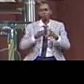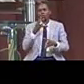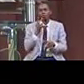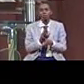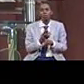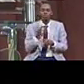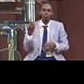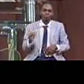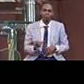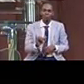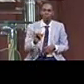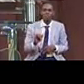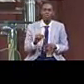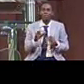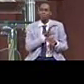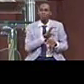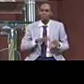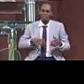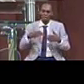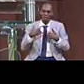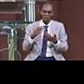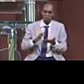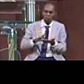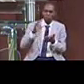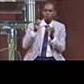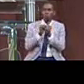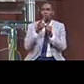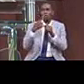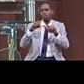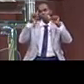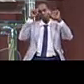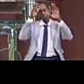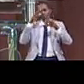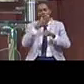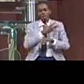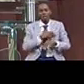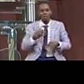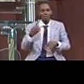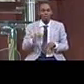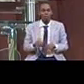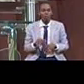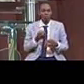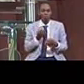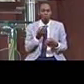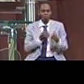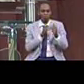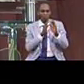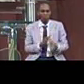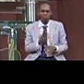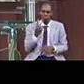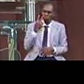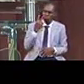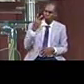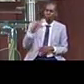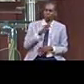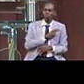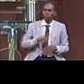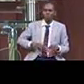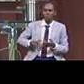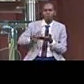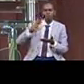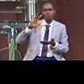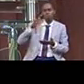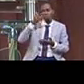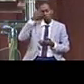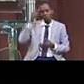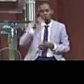had glory with the Father, and the disciples beheld his glory. He did what no